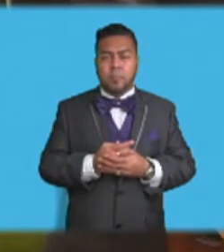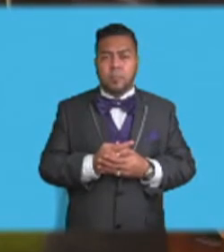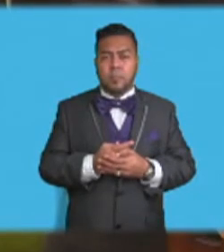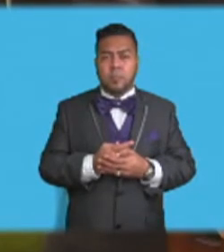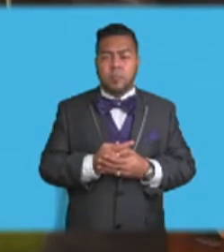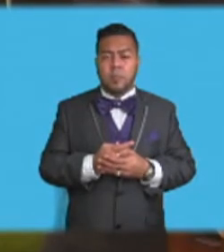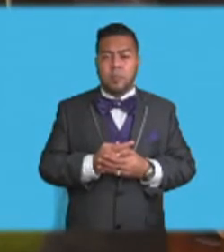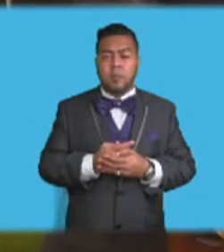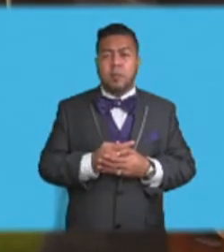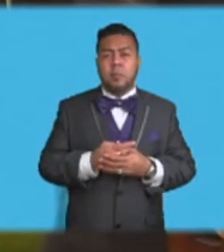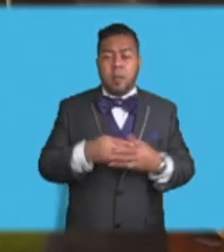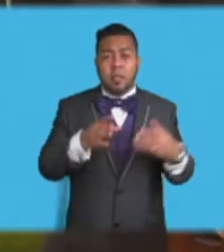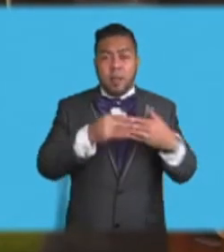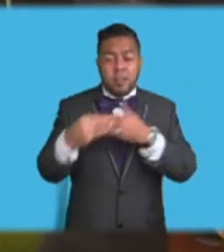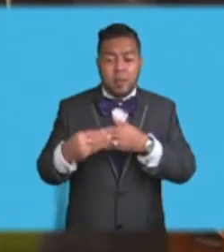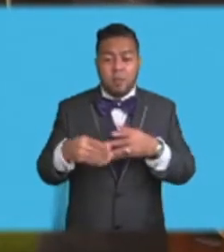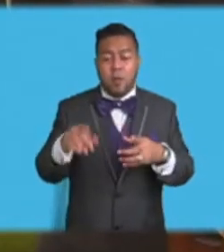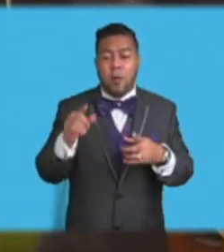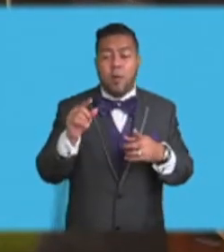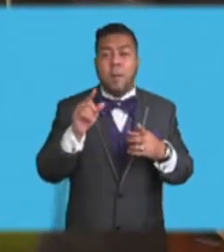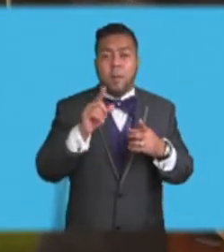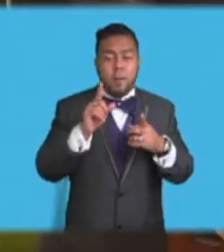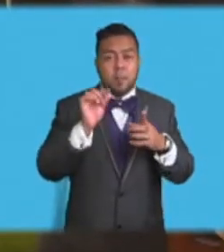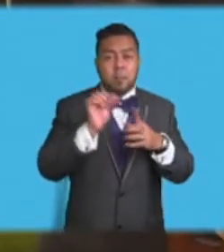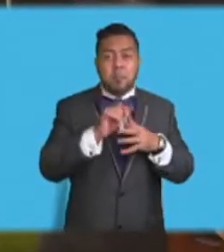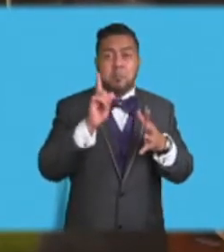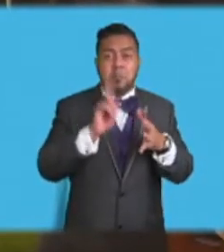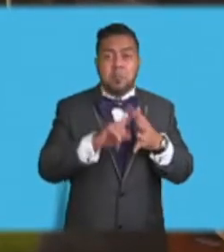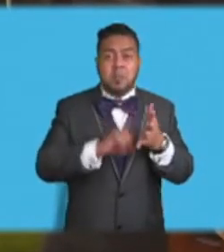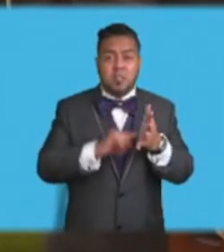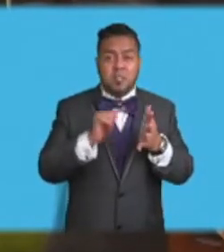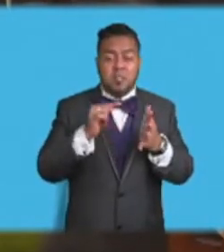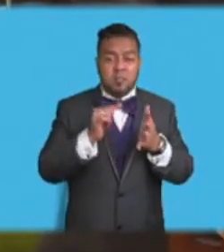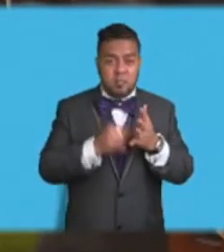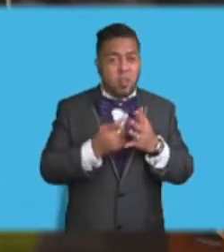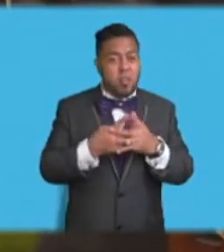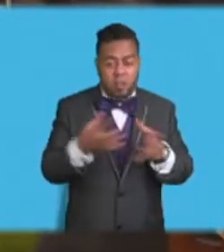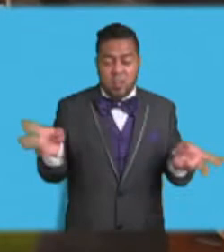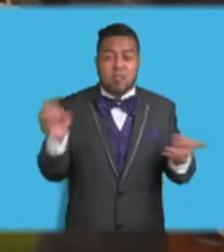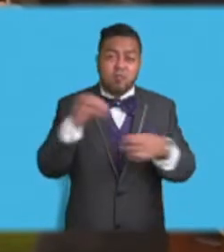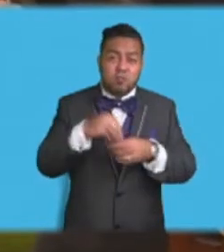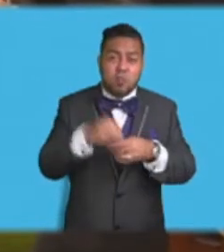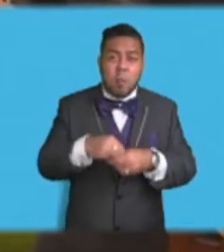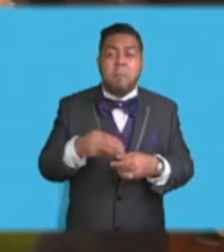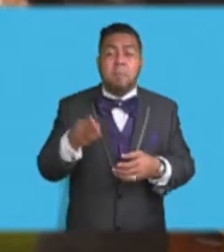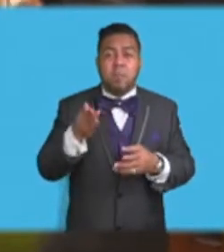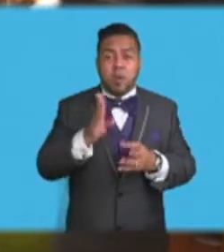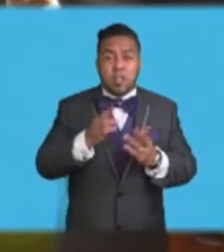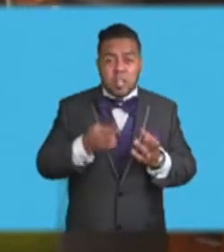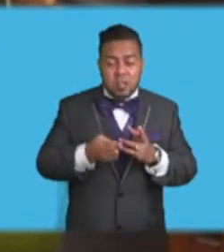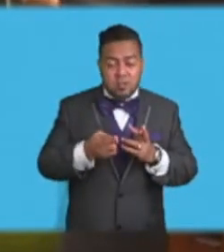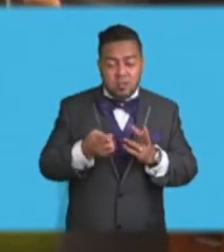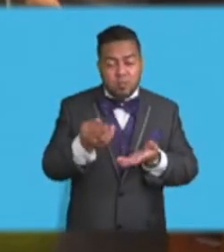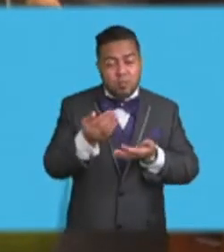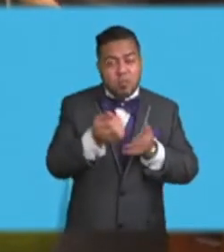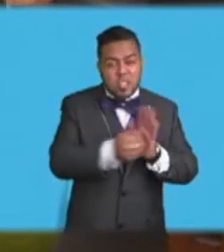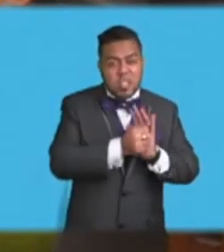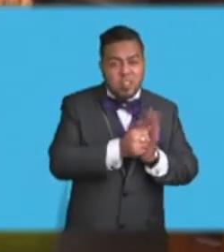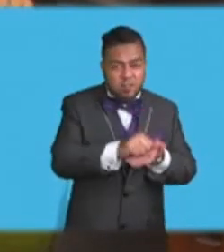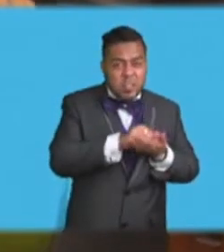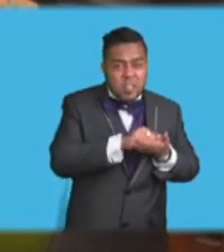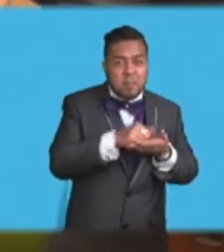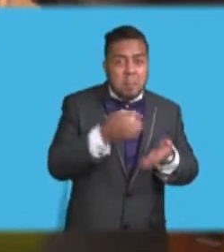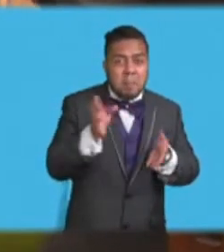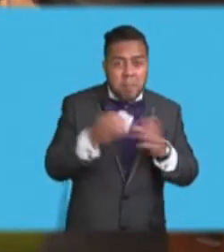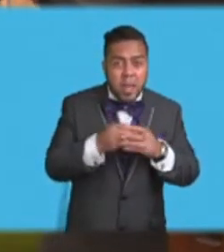of his team. The mission team had consultation with the Reserve Bank of Fiji, the Ministerial Economy, the Auditor General's Office, Fiji National Provident Fund,